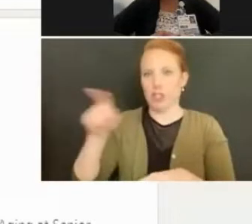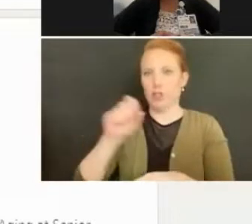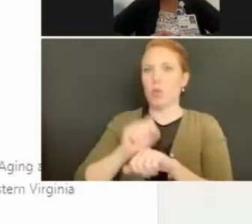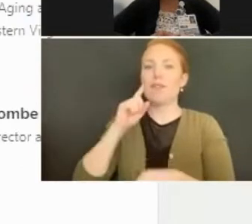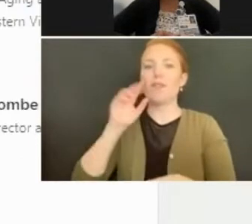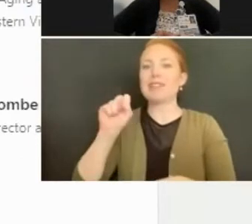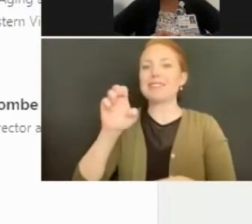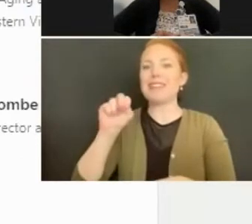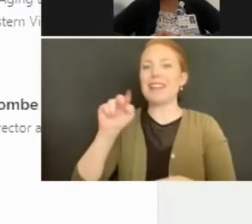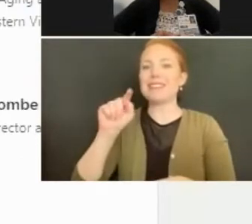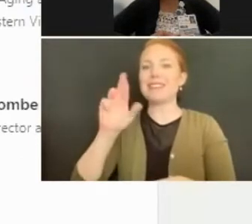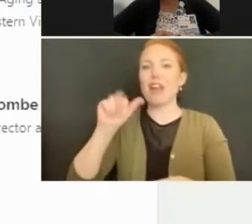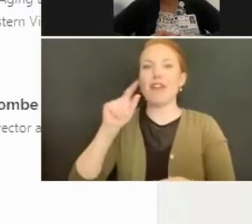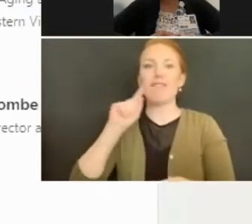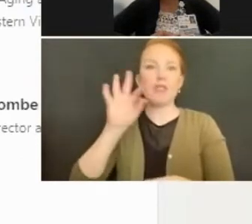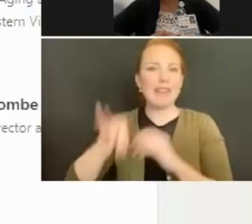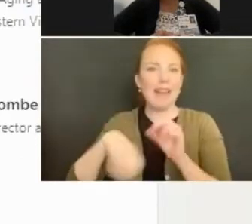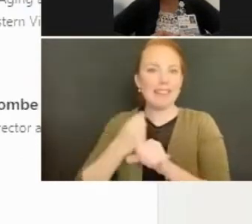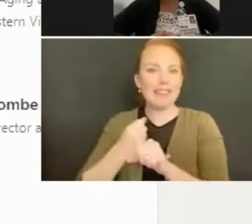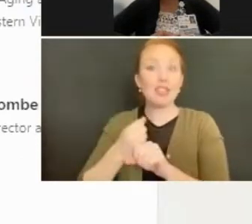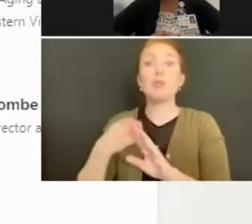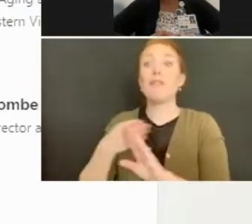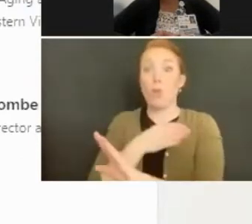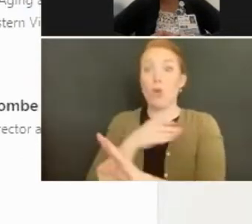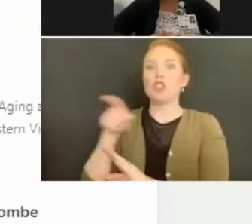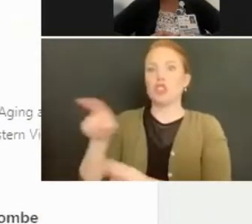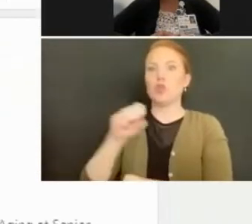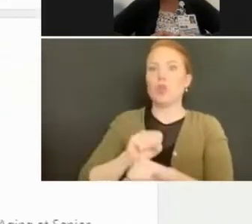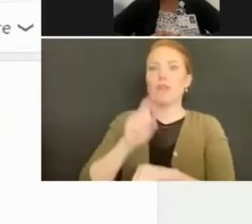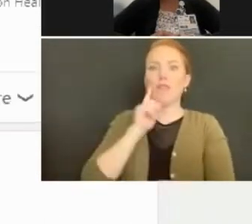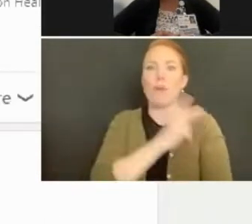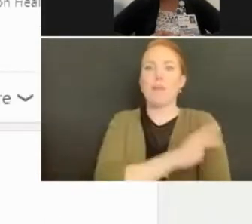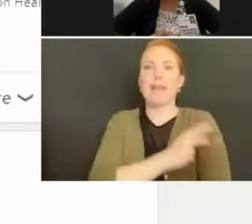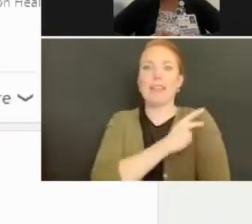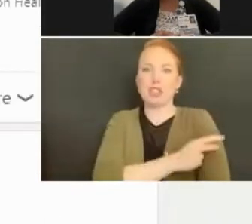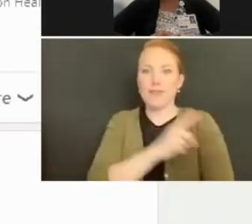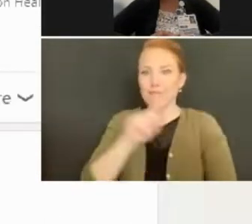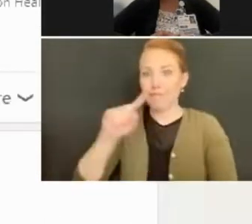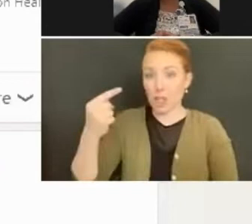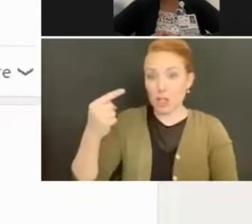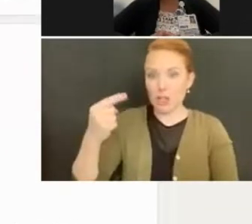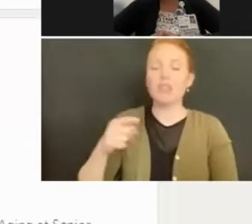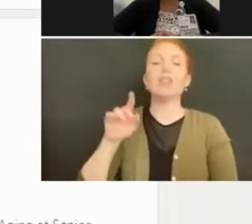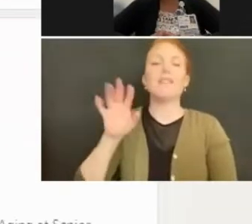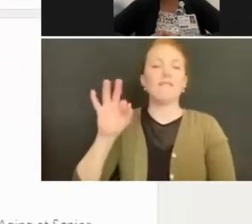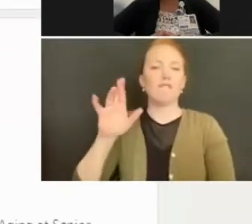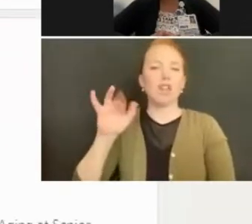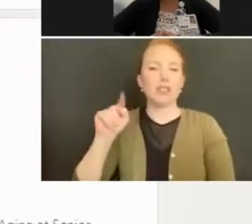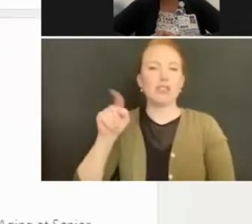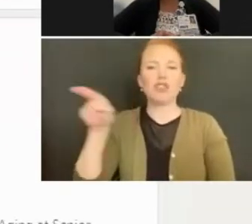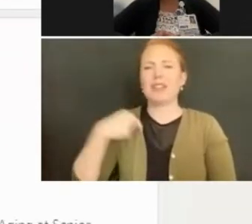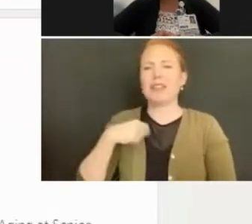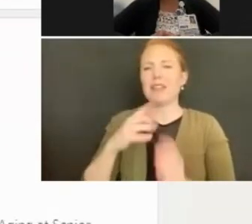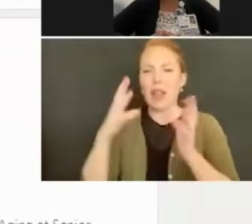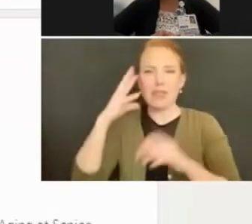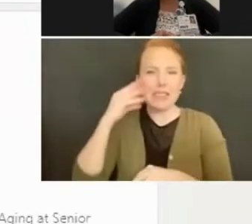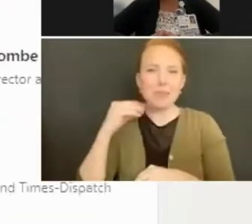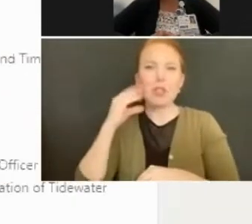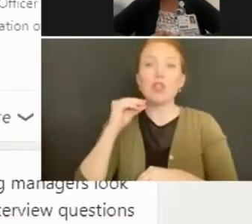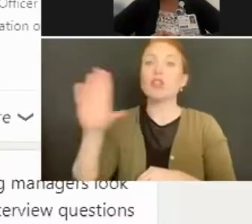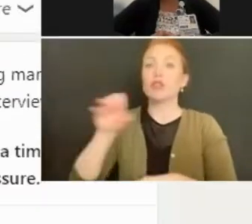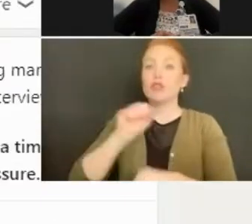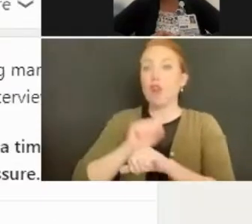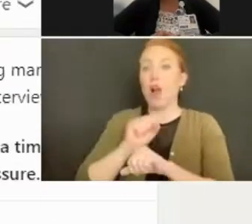9 years. Prior to that, she was at Patient First, right? So she has a lot of experience now. She lays out her job titles,